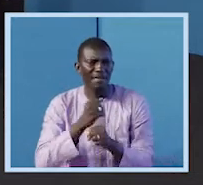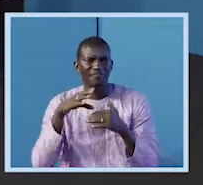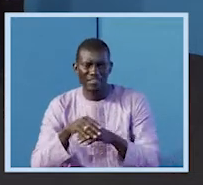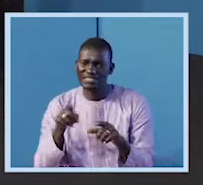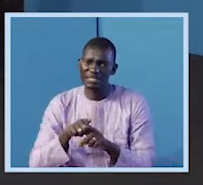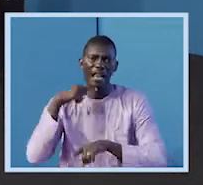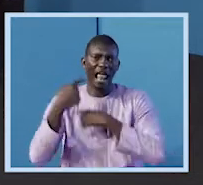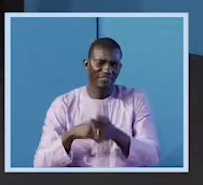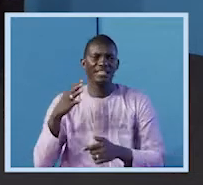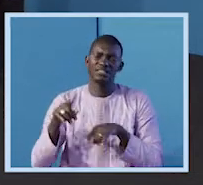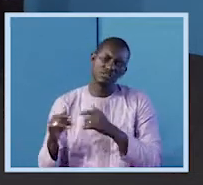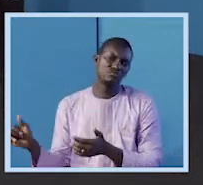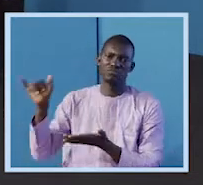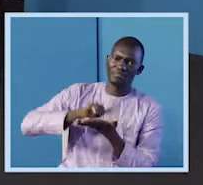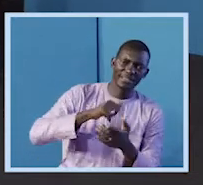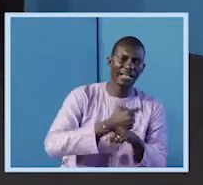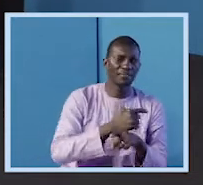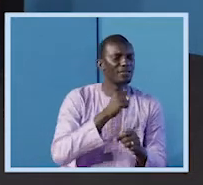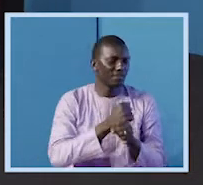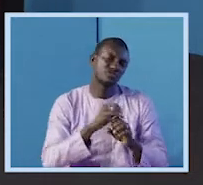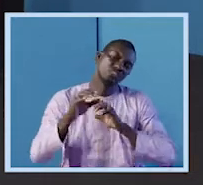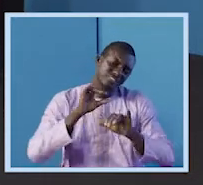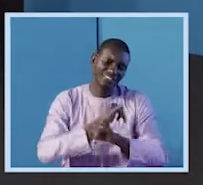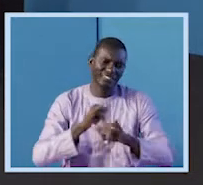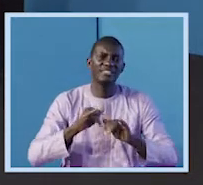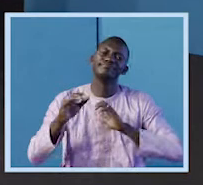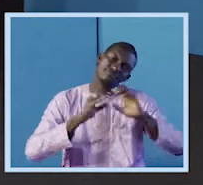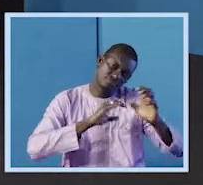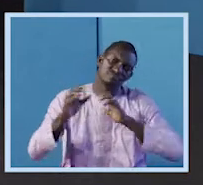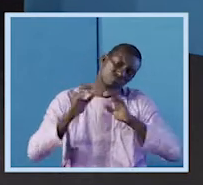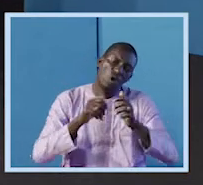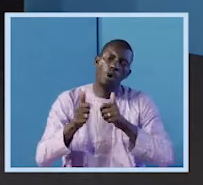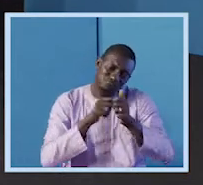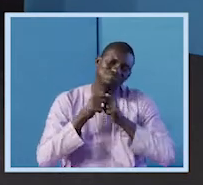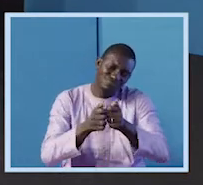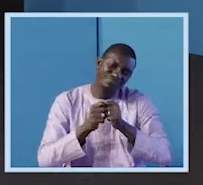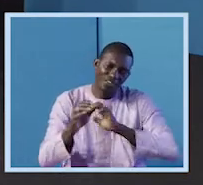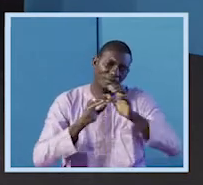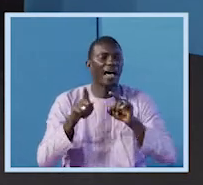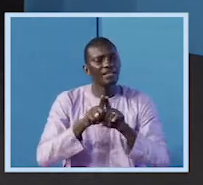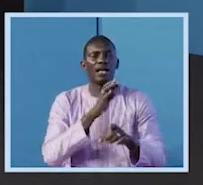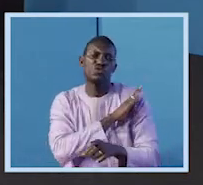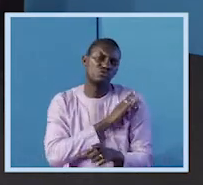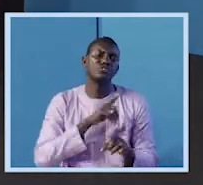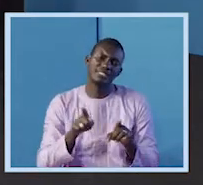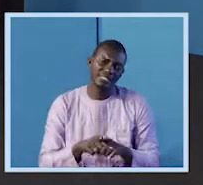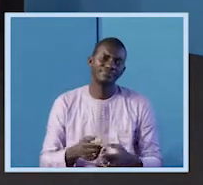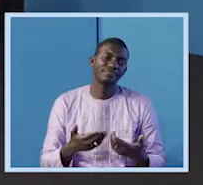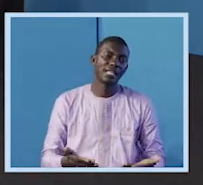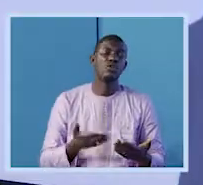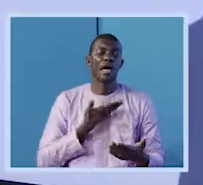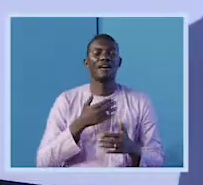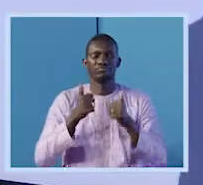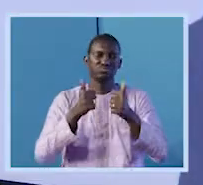there. After upon return back to the country, you can still connect with those people. You can still connect with those people. So and also and now you have a